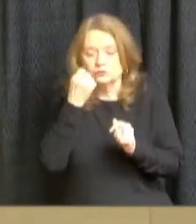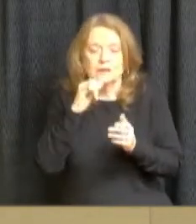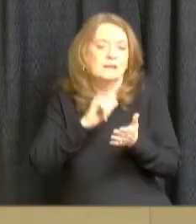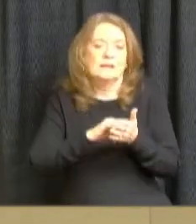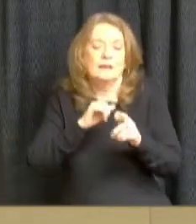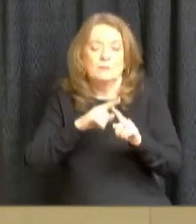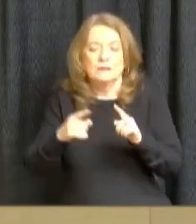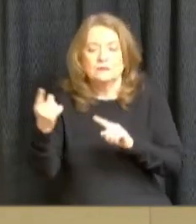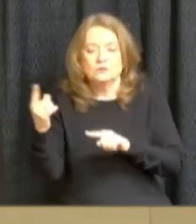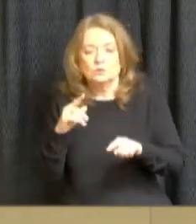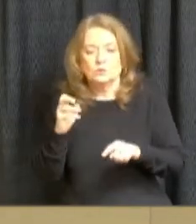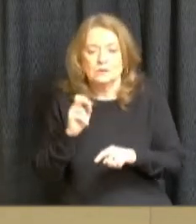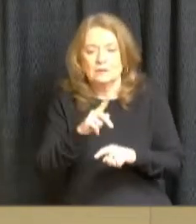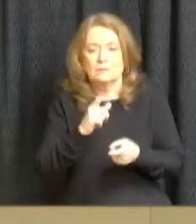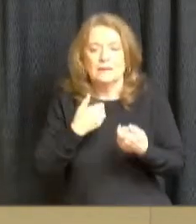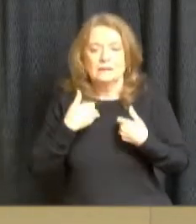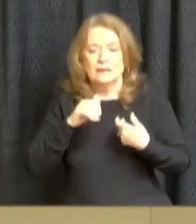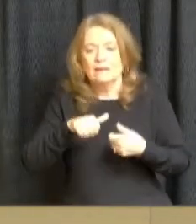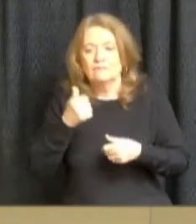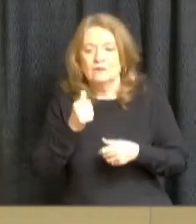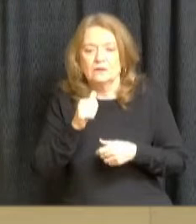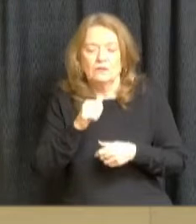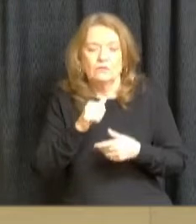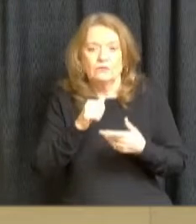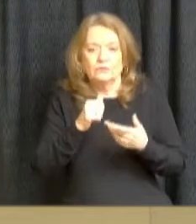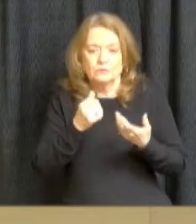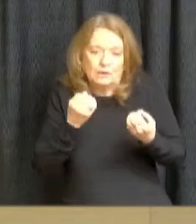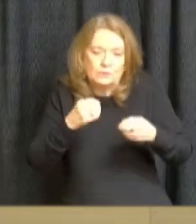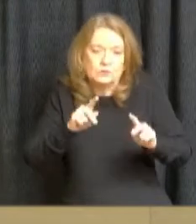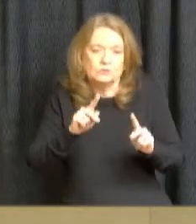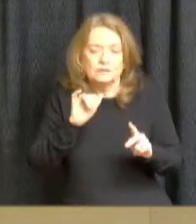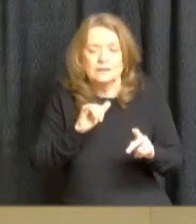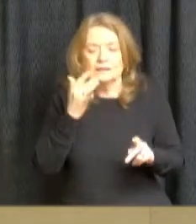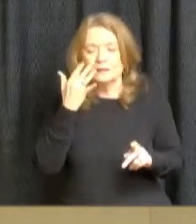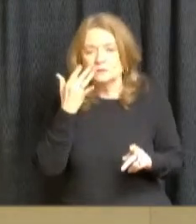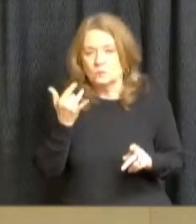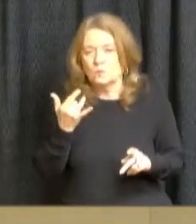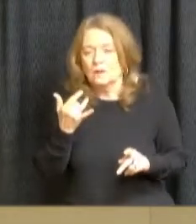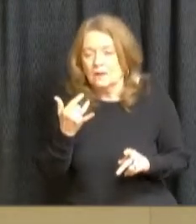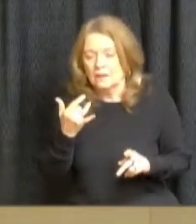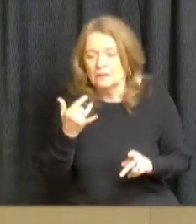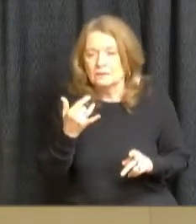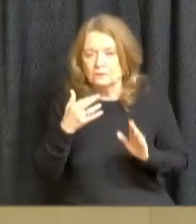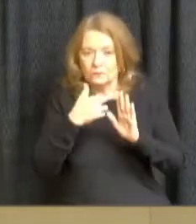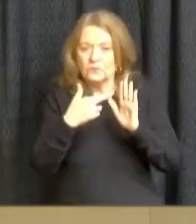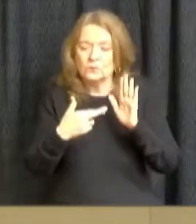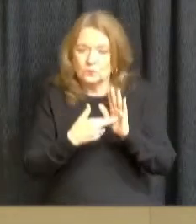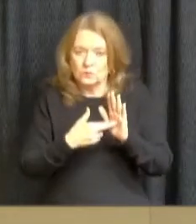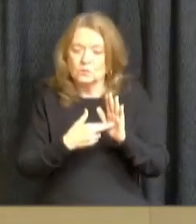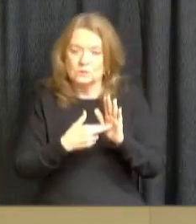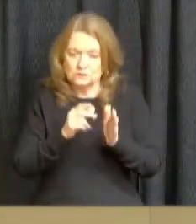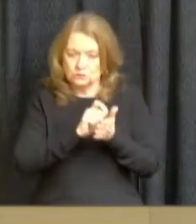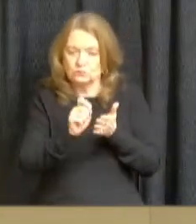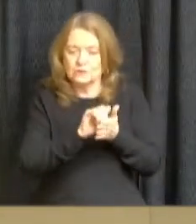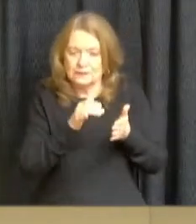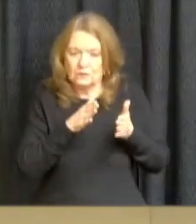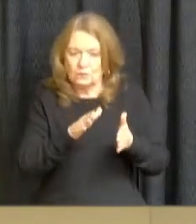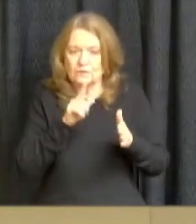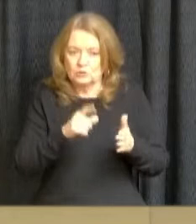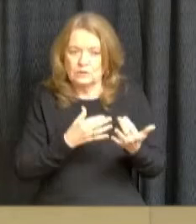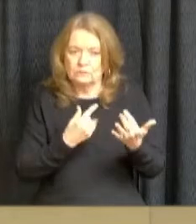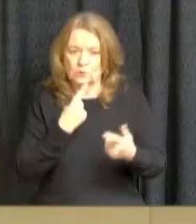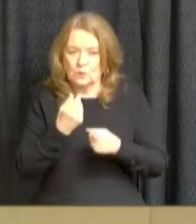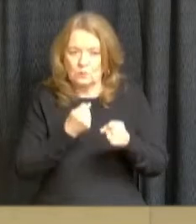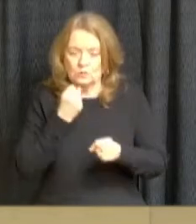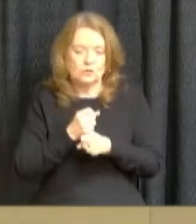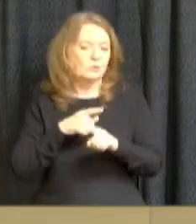just wanting to come back to have another bite at the apple. And that's why the rule is the way it is, that you have to wait a